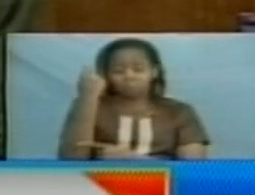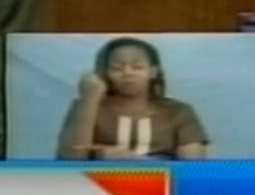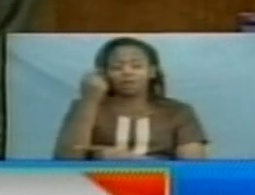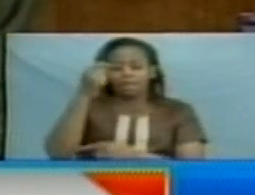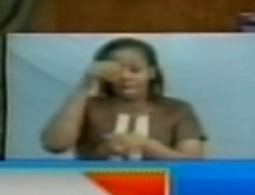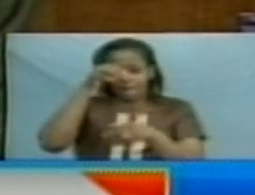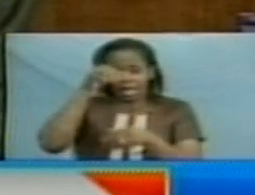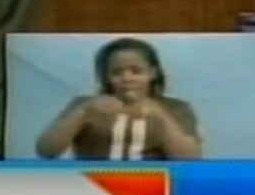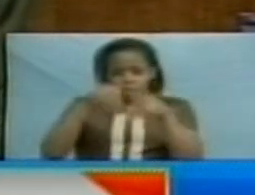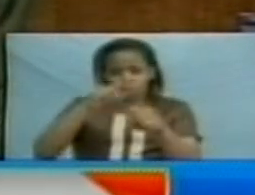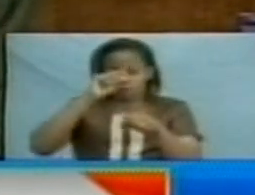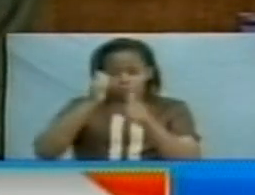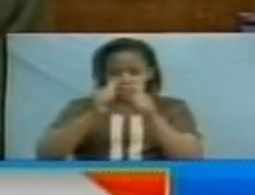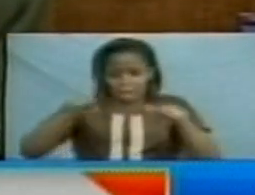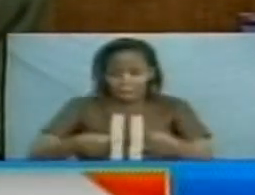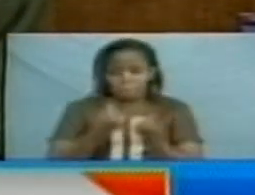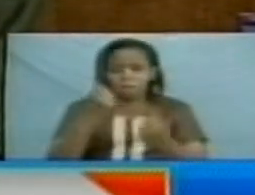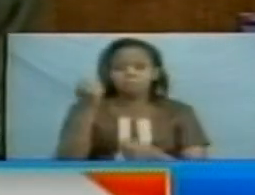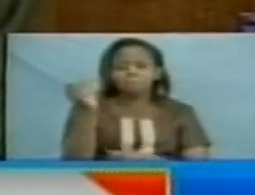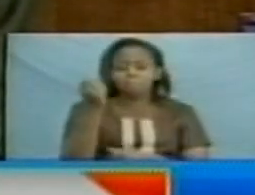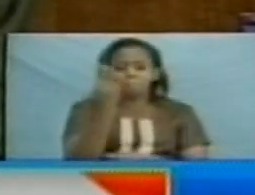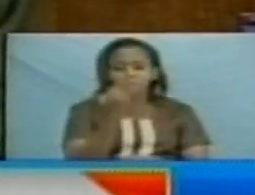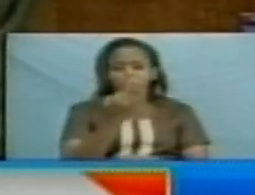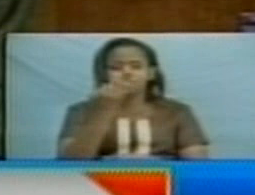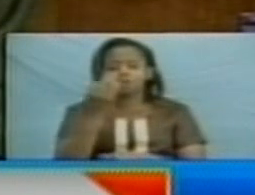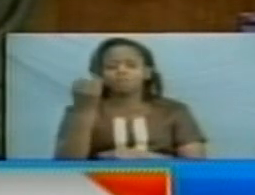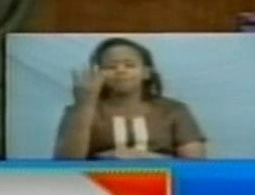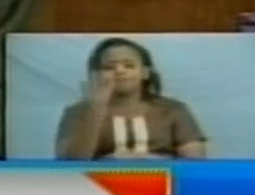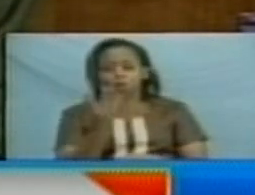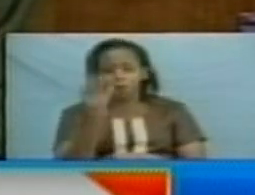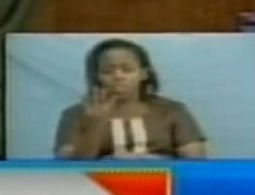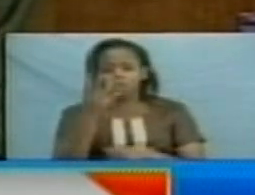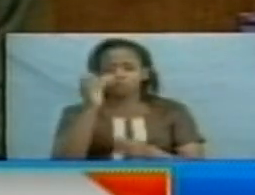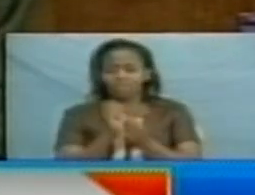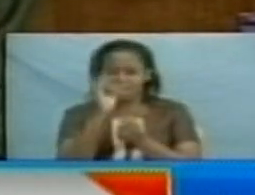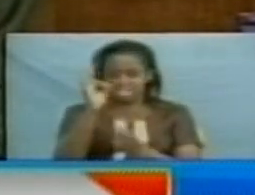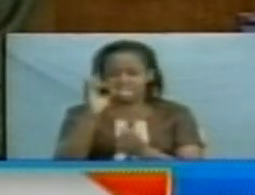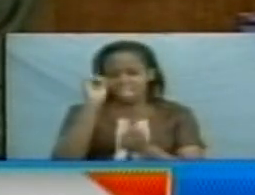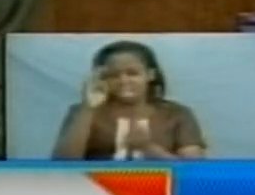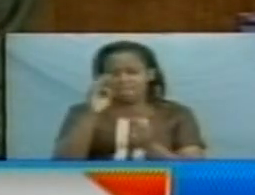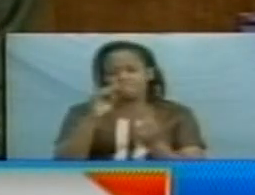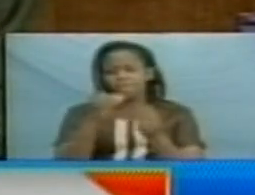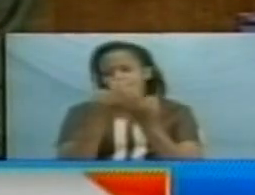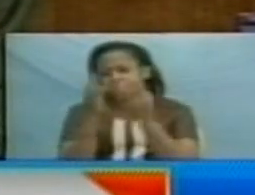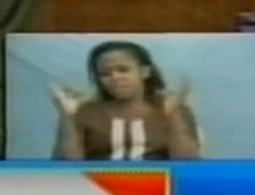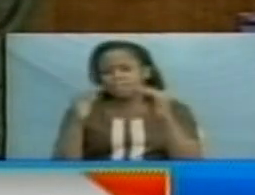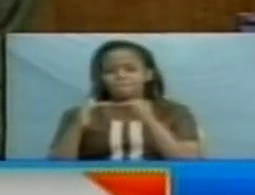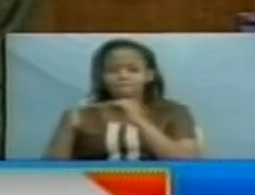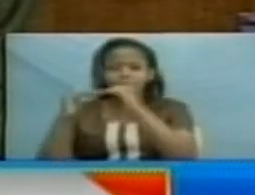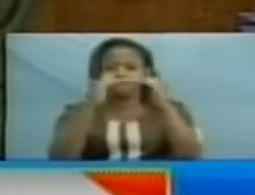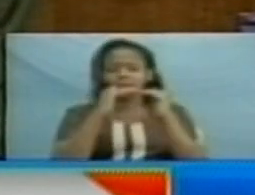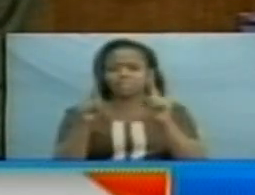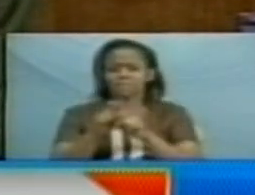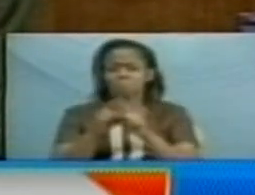held on March 4th, 2013, was conducted in a free, fair, transparent,